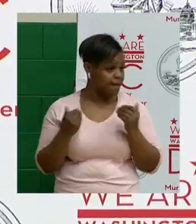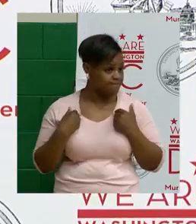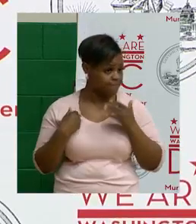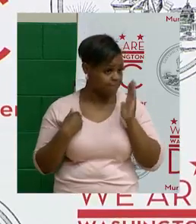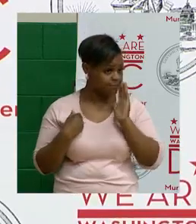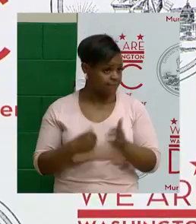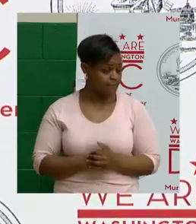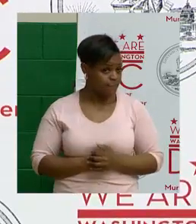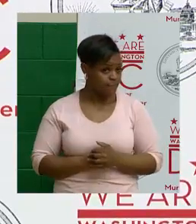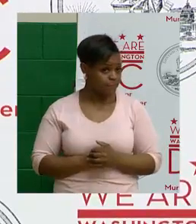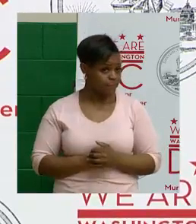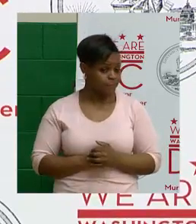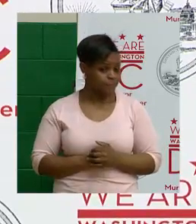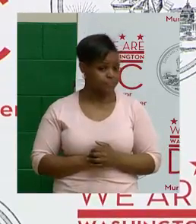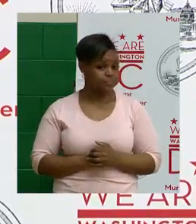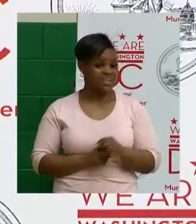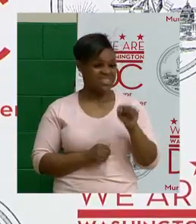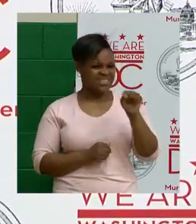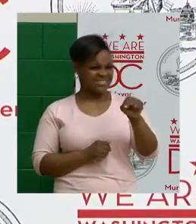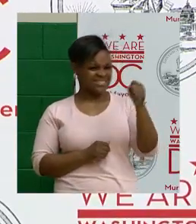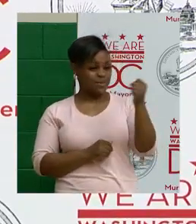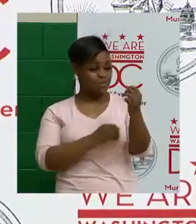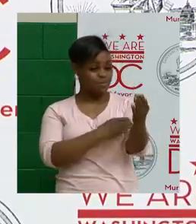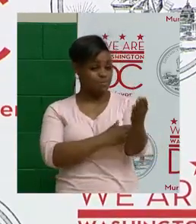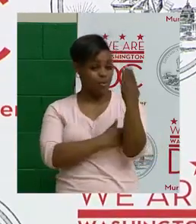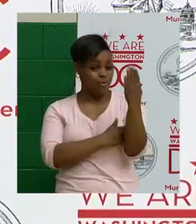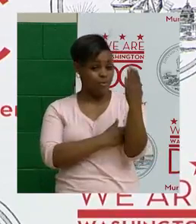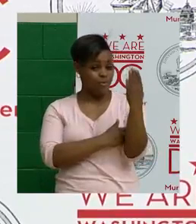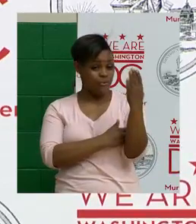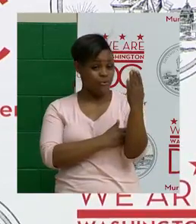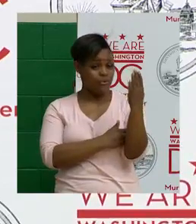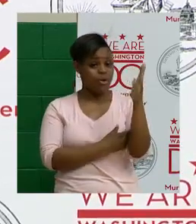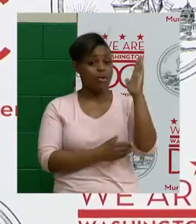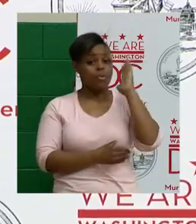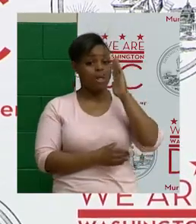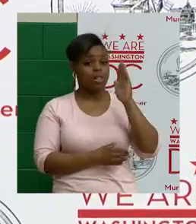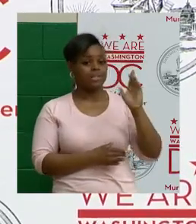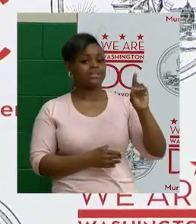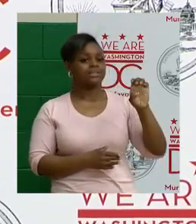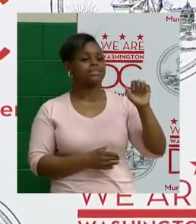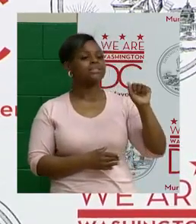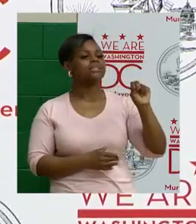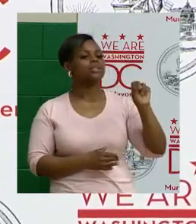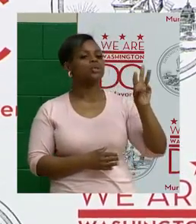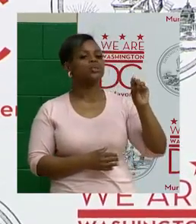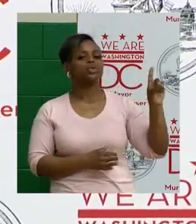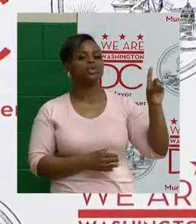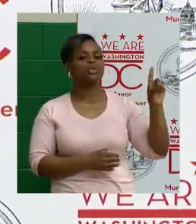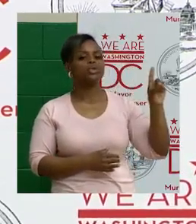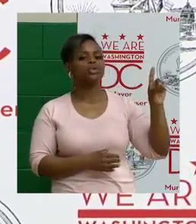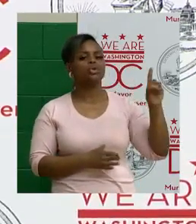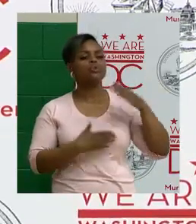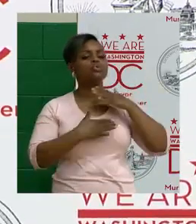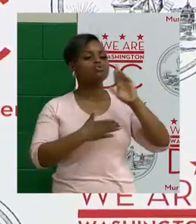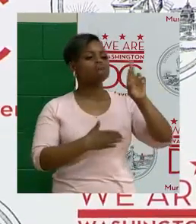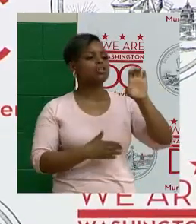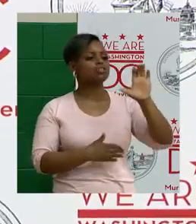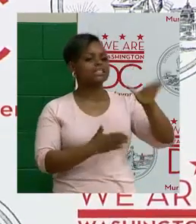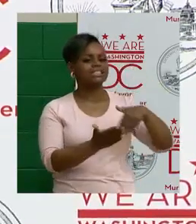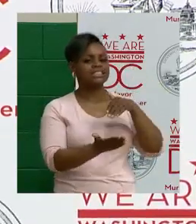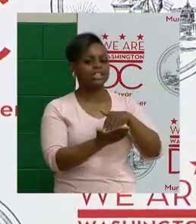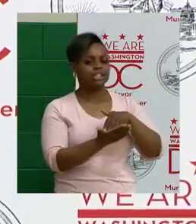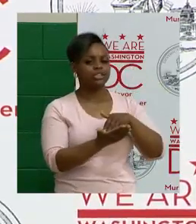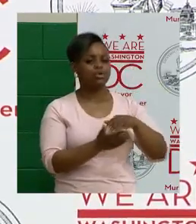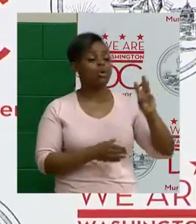engagement forums. This Saturday morning, we will be at the Deanwood Recreation Center in Ward 7. And